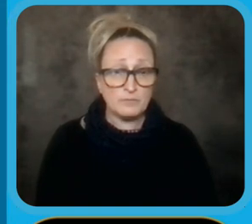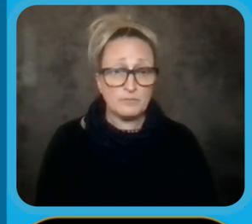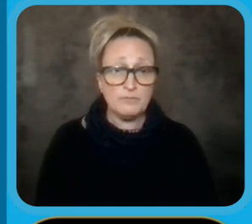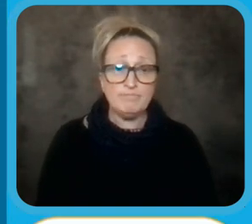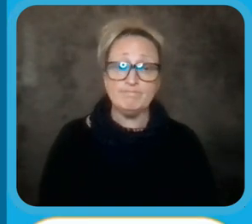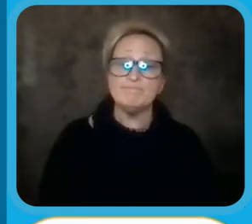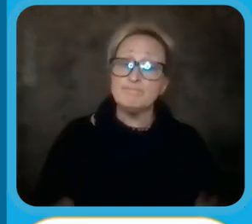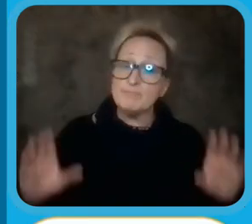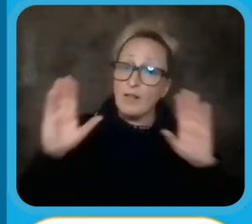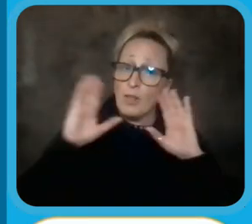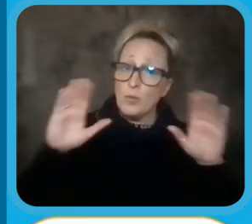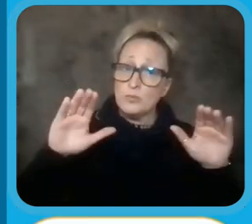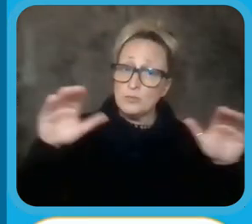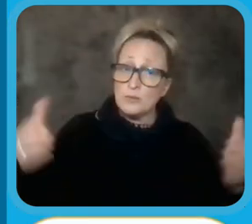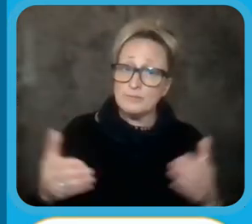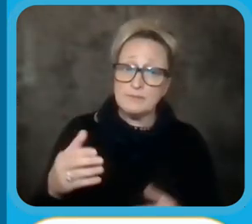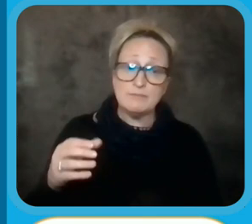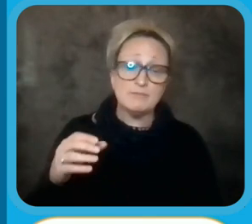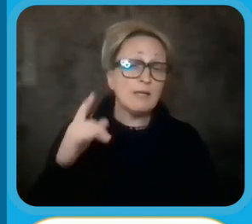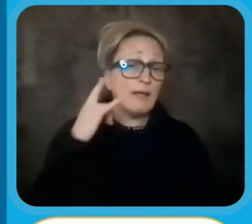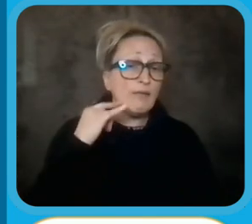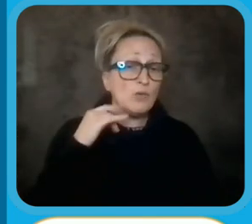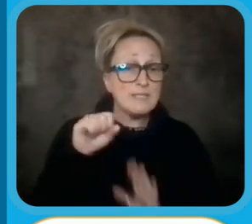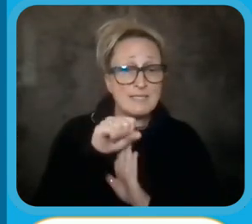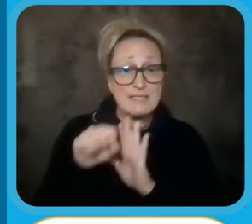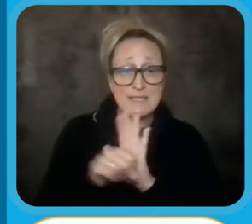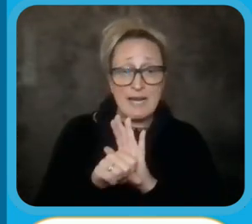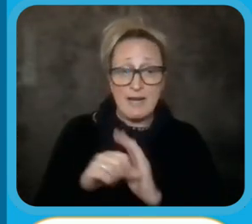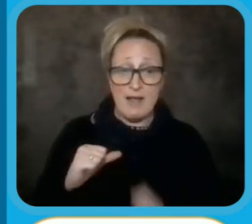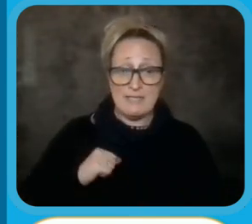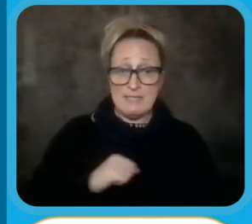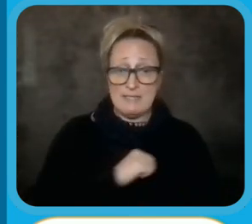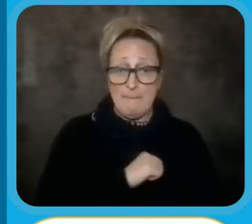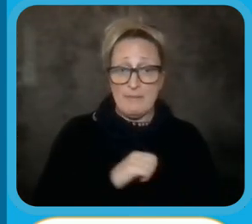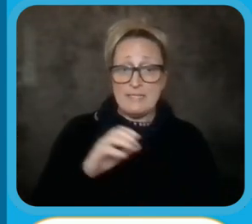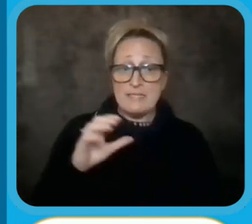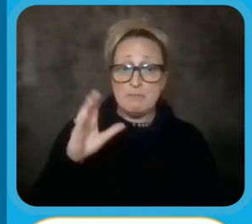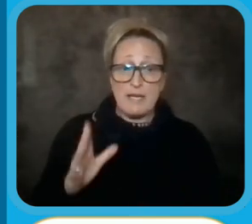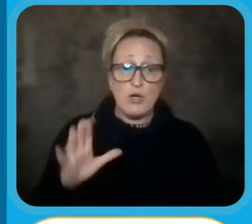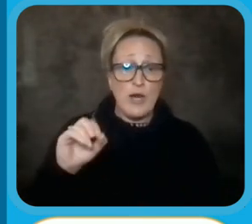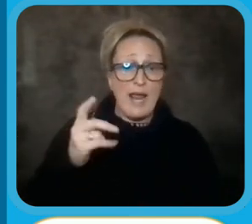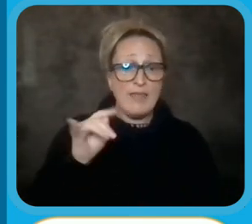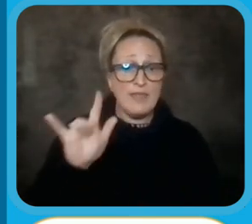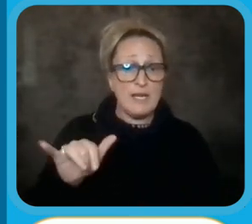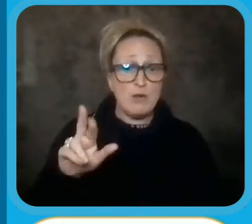Delegates and guests, please welcome California State Assembly Speaker Anthony Rendon.